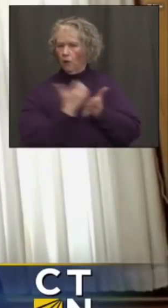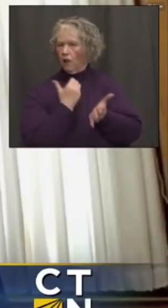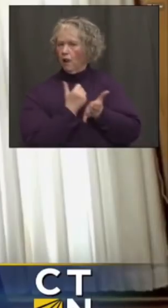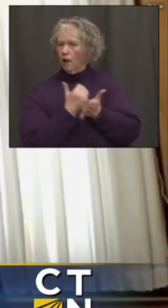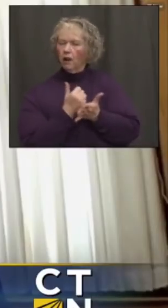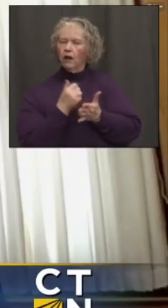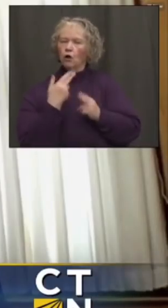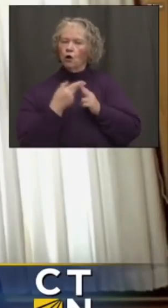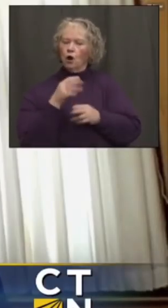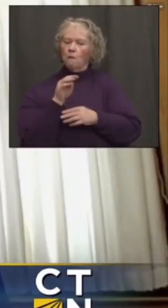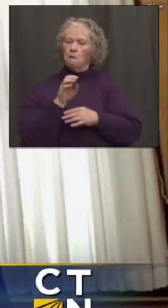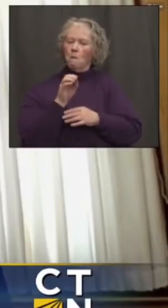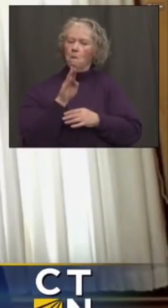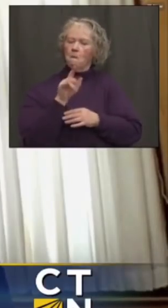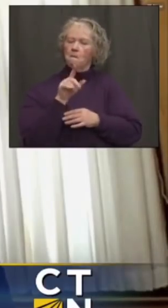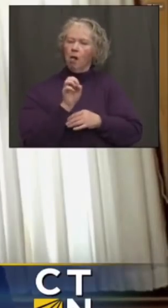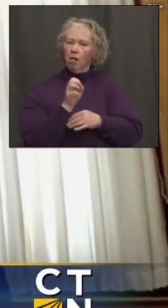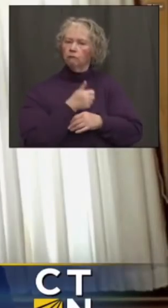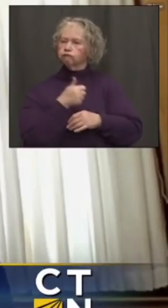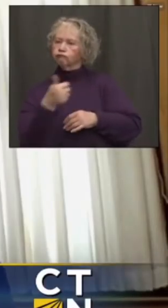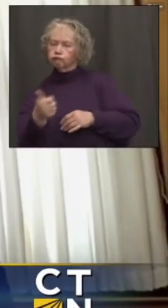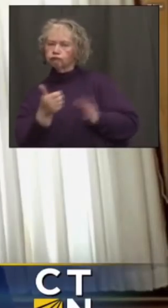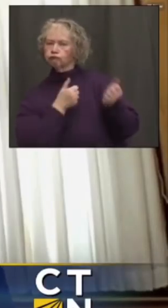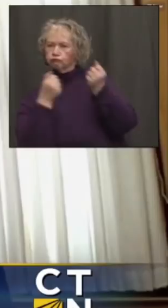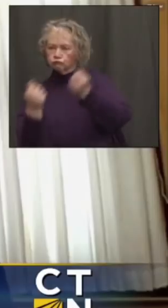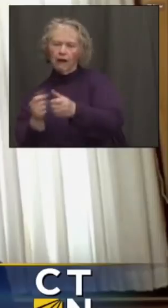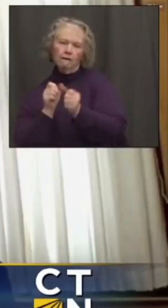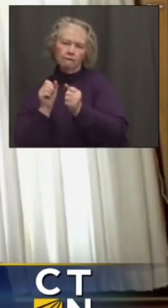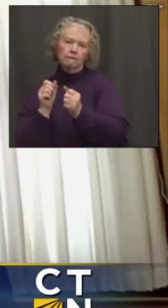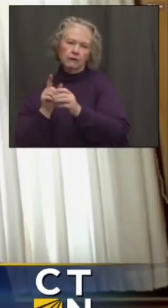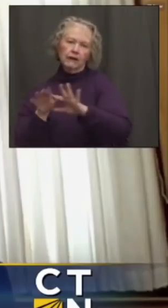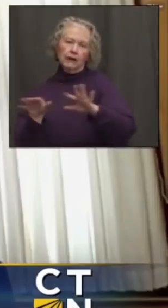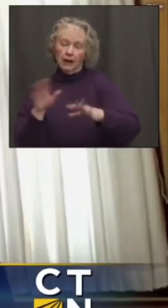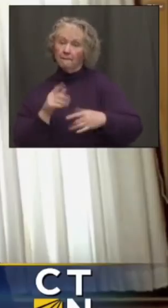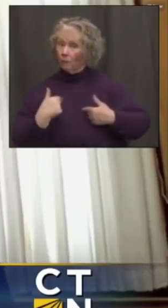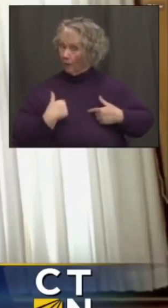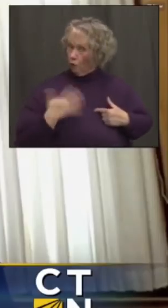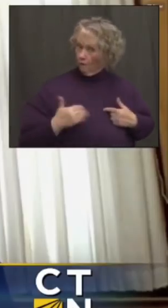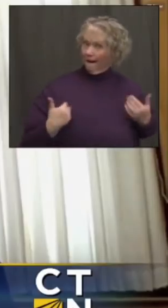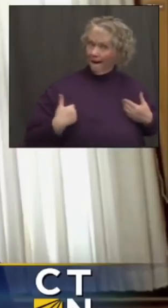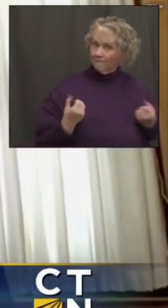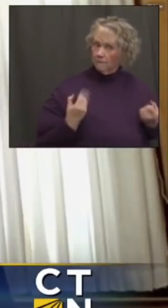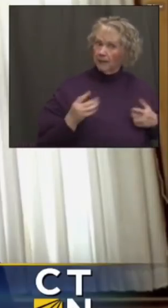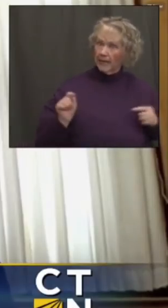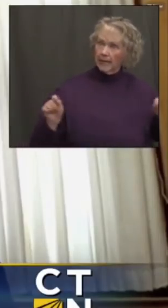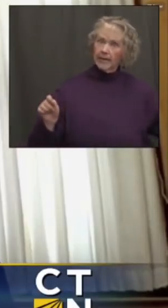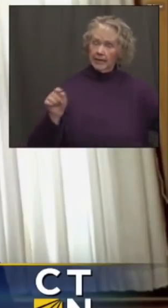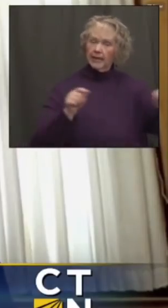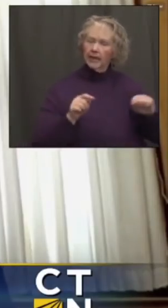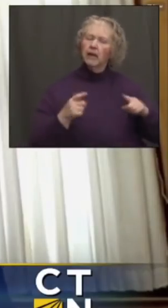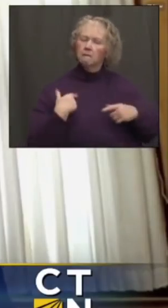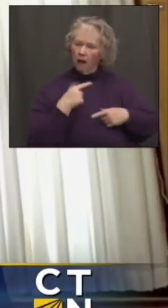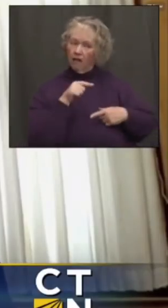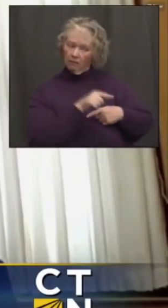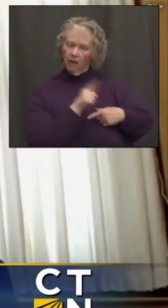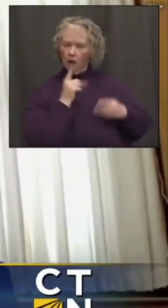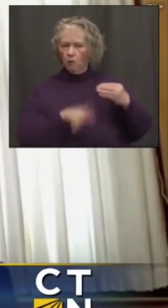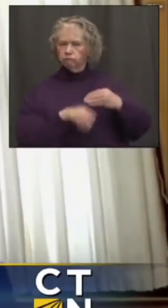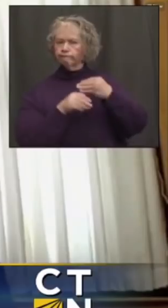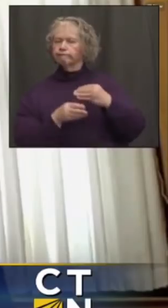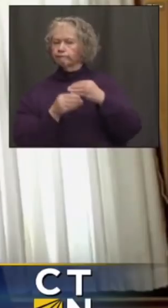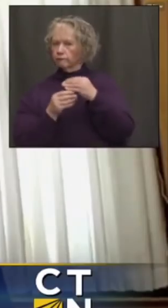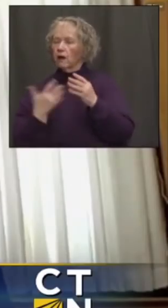go in like the governor was today, at churches even, and hold smaller scale vaccination sites. And FEMA has made that option available as well,